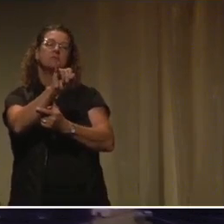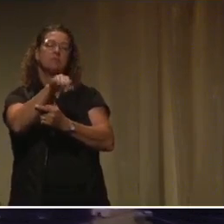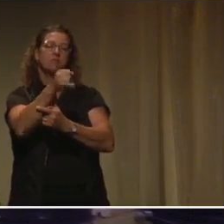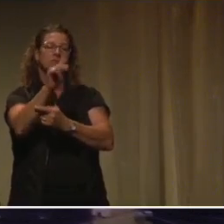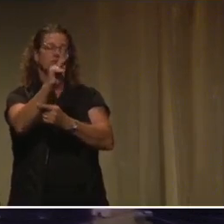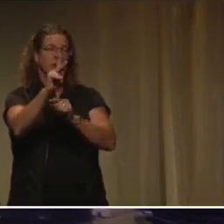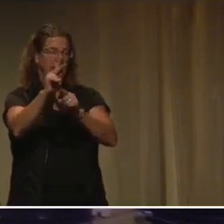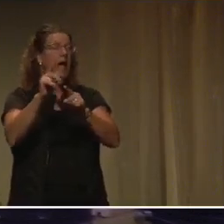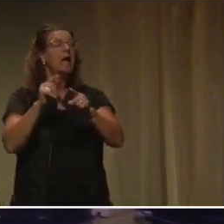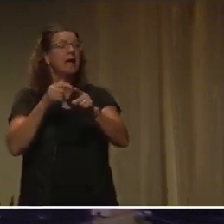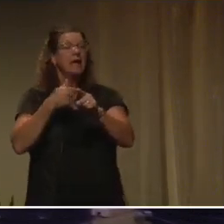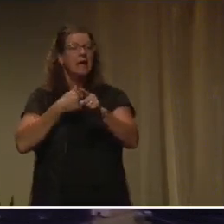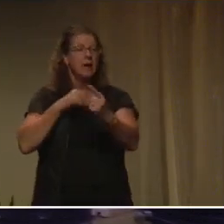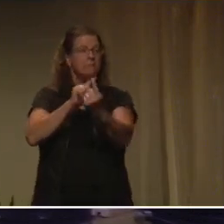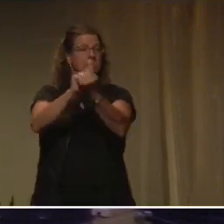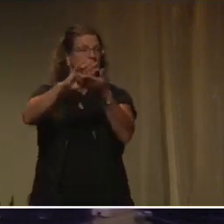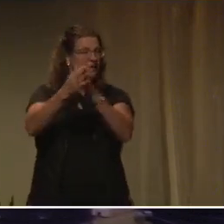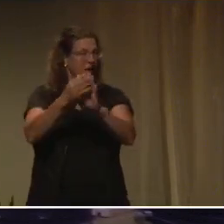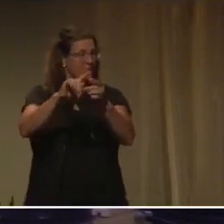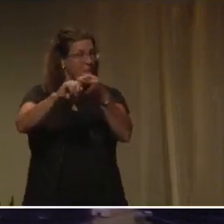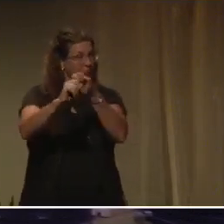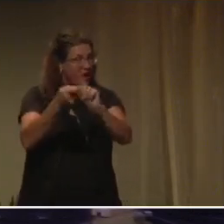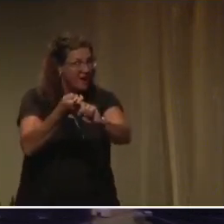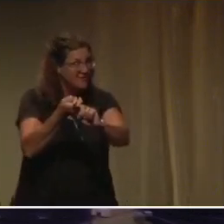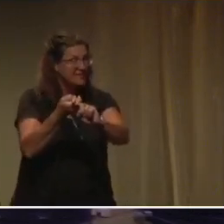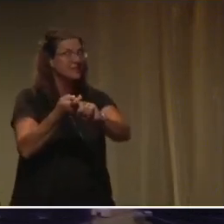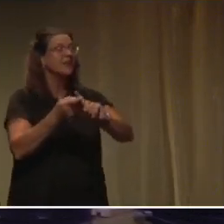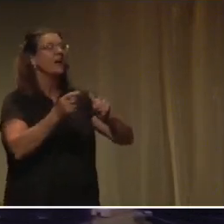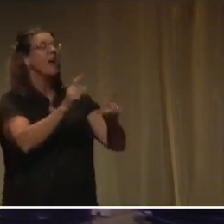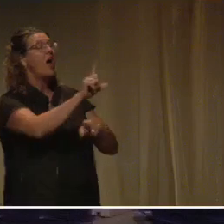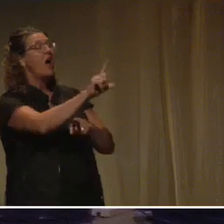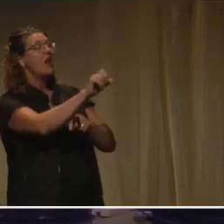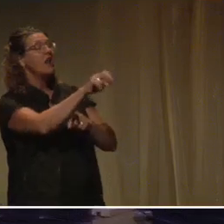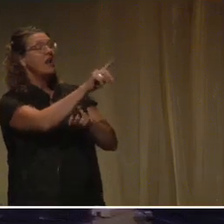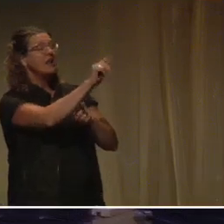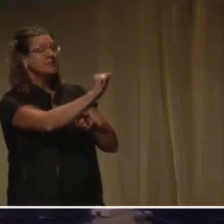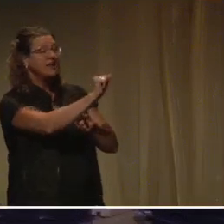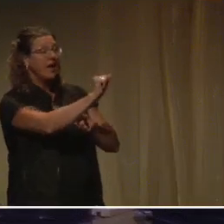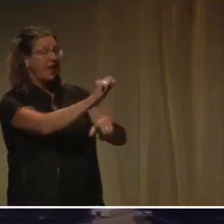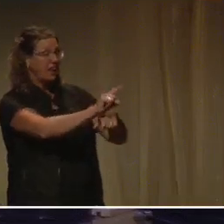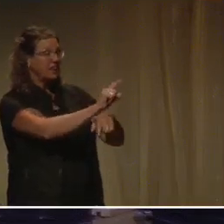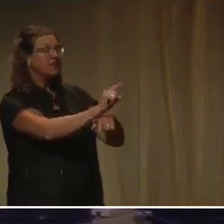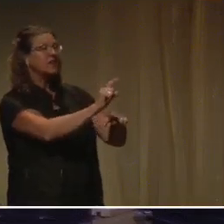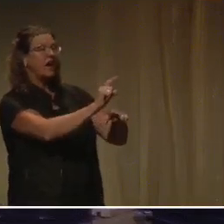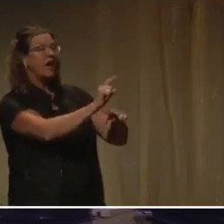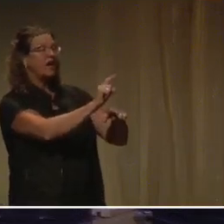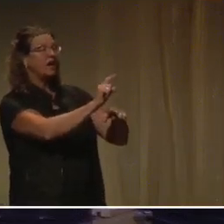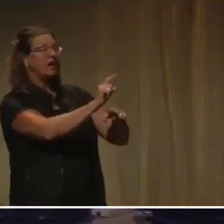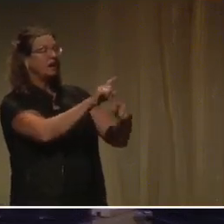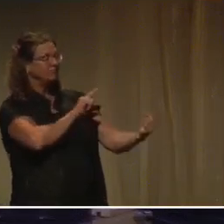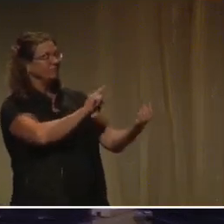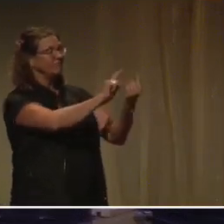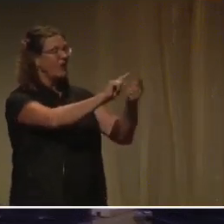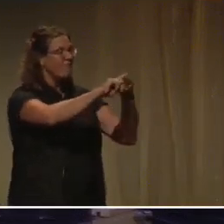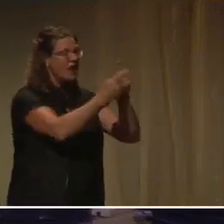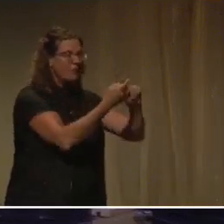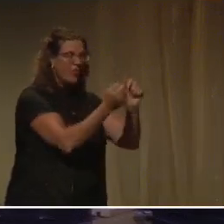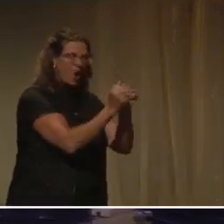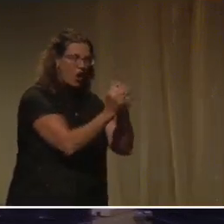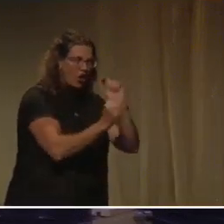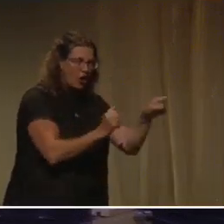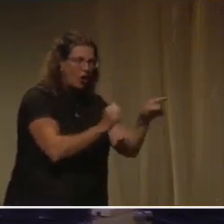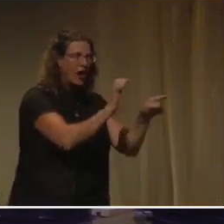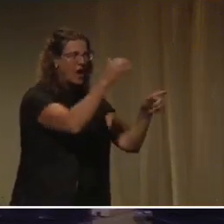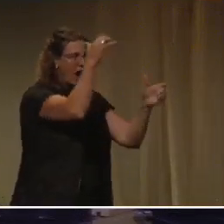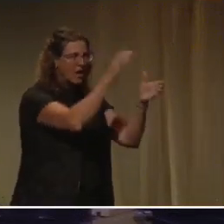Wadham, who I grew up with in the church, and you know, that was God's sign to me that I found the right place, and I wanted